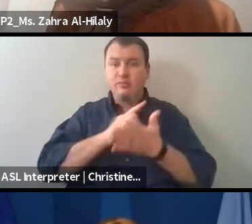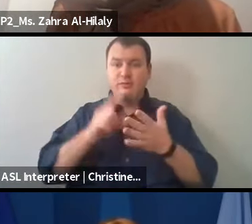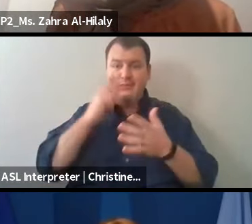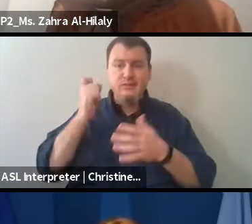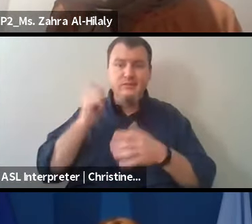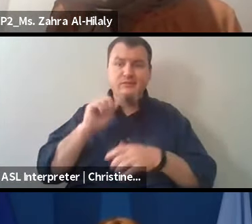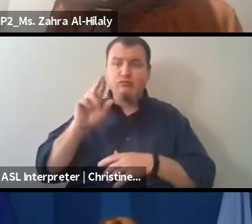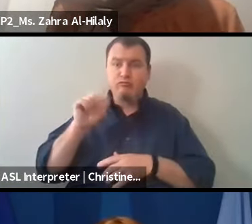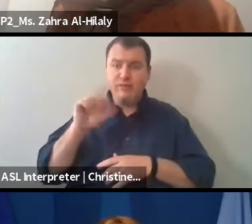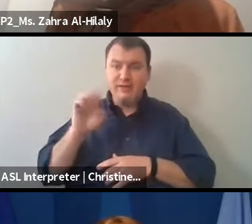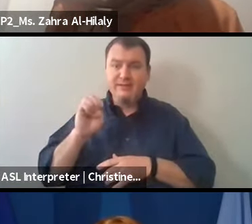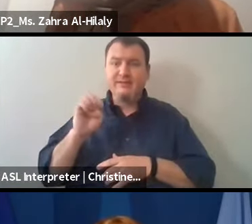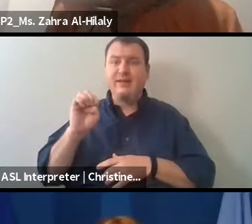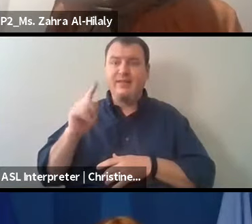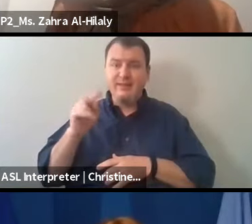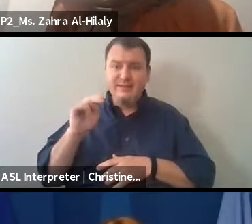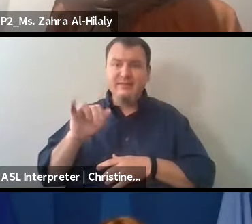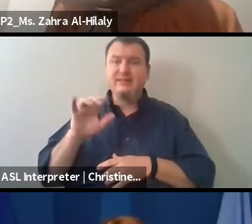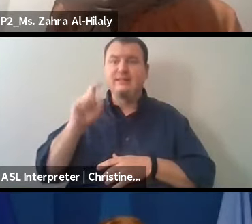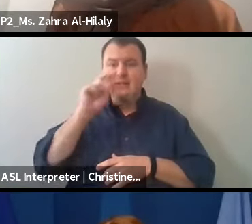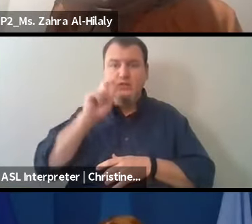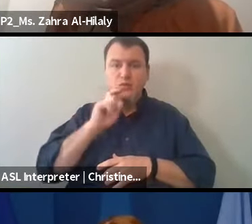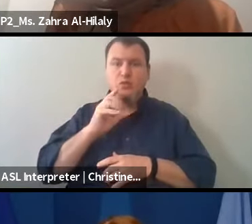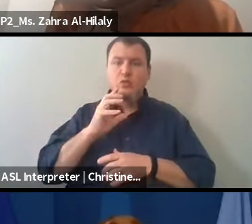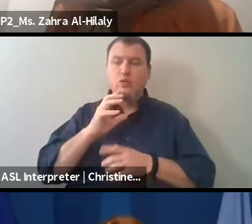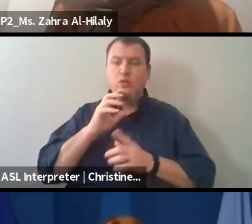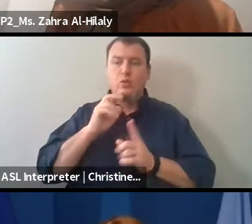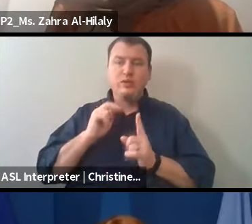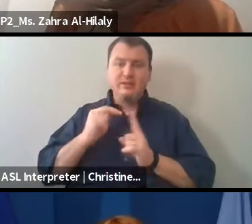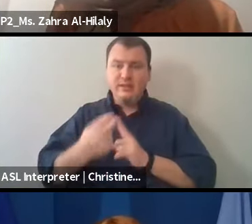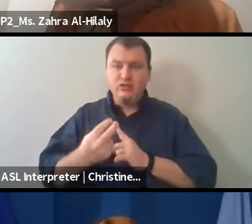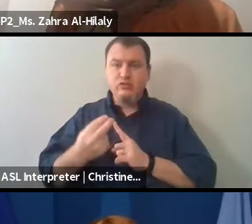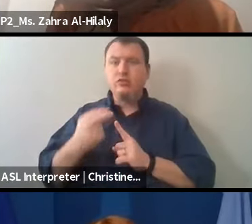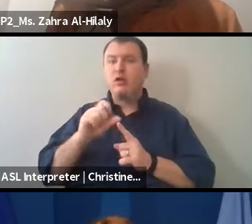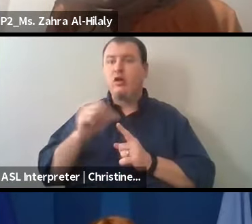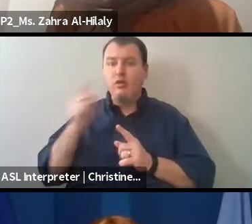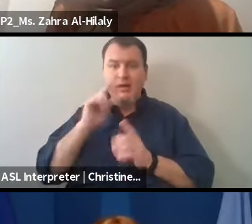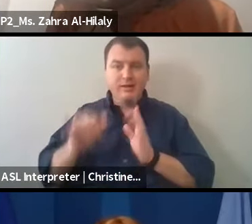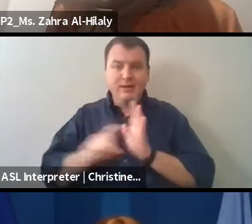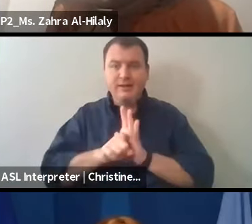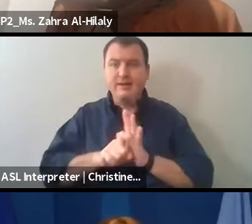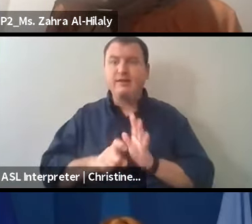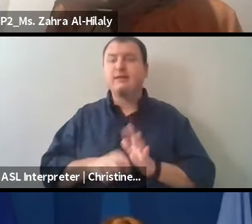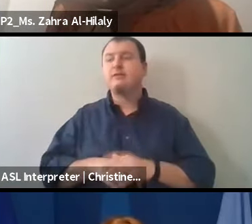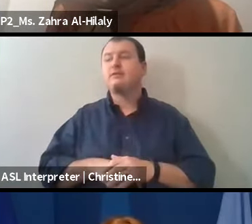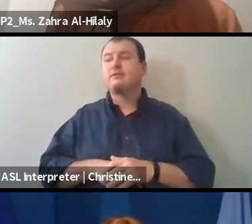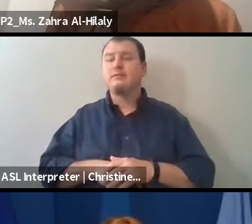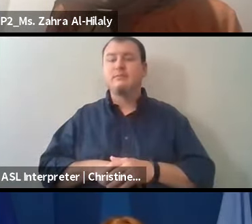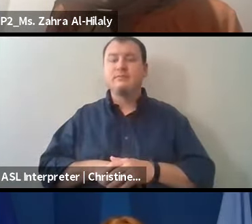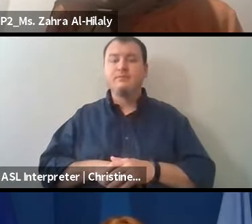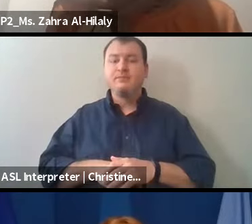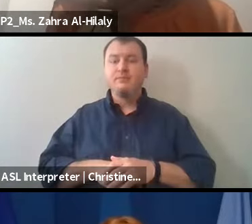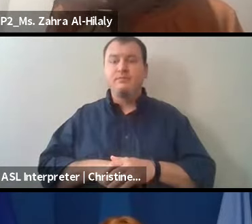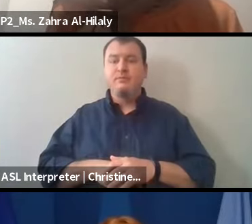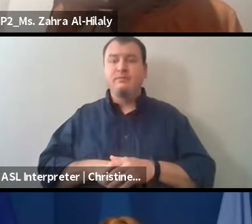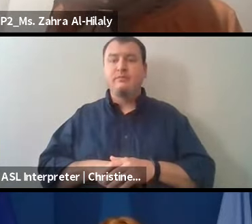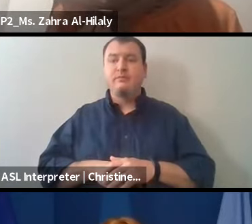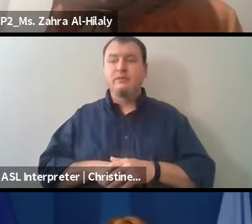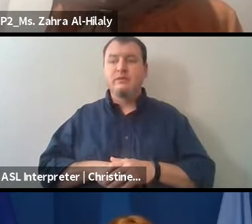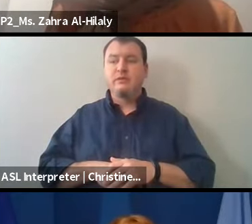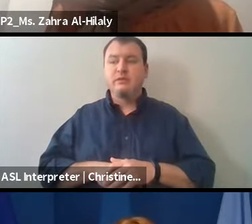race, ethnicity, sexual orientation, other identities, and the importance not just of